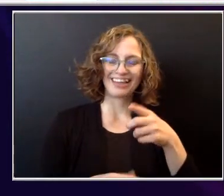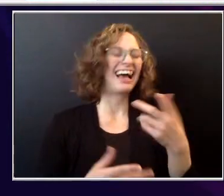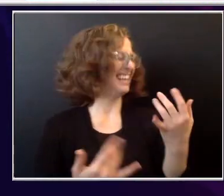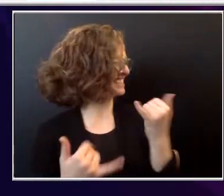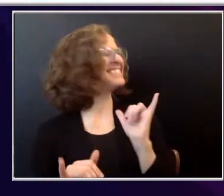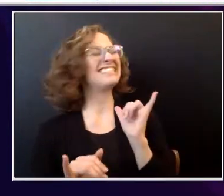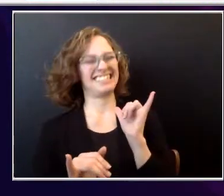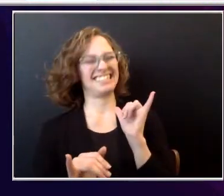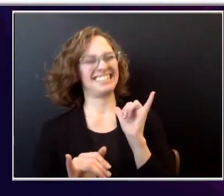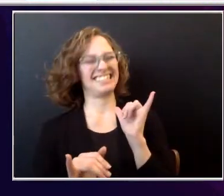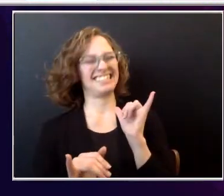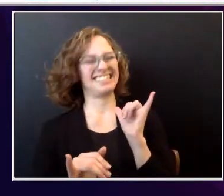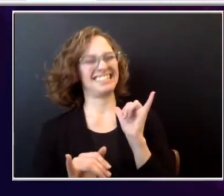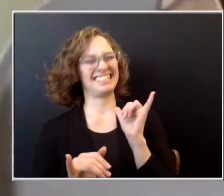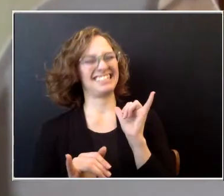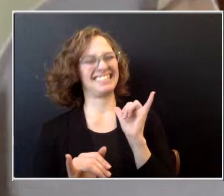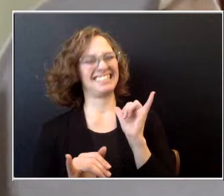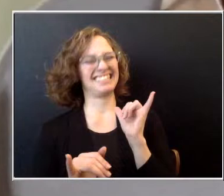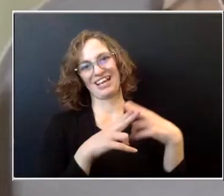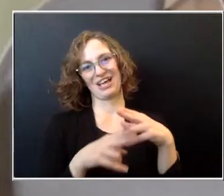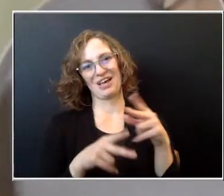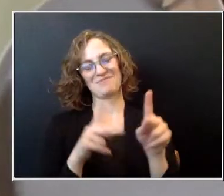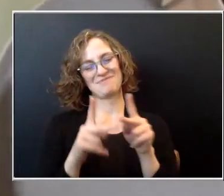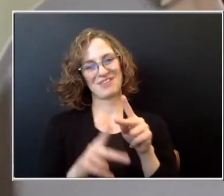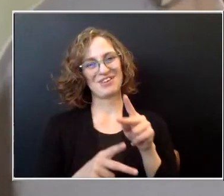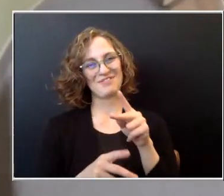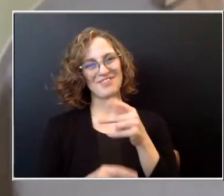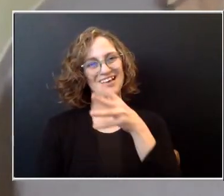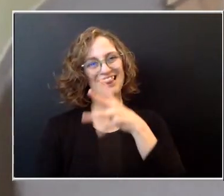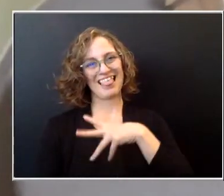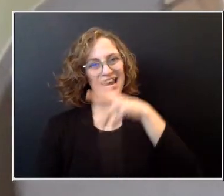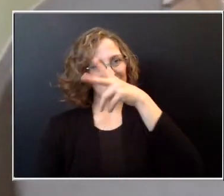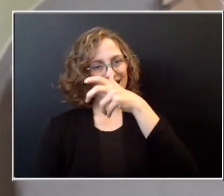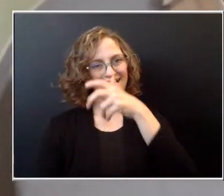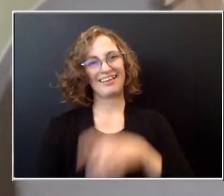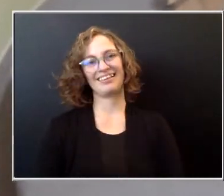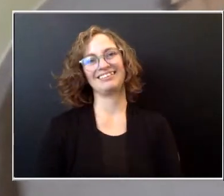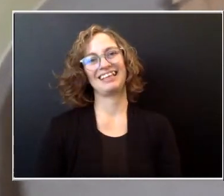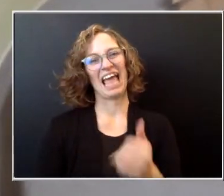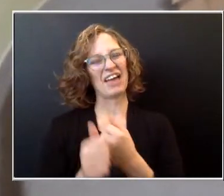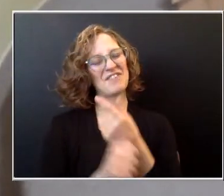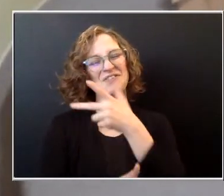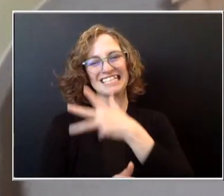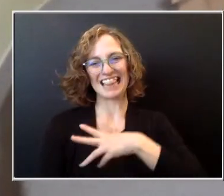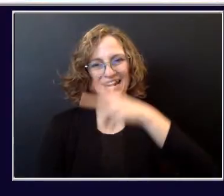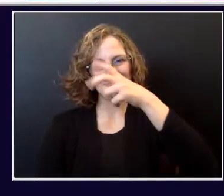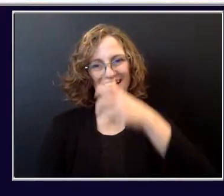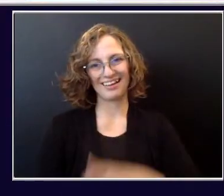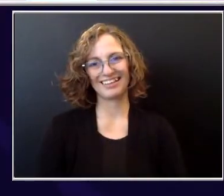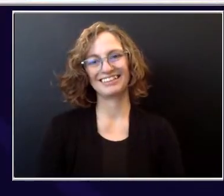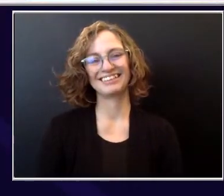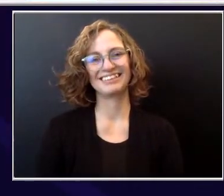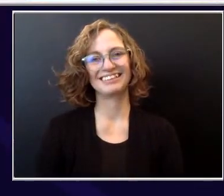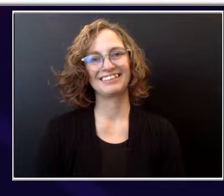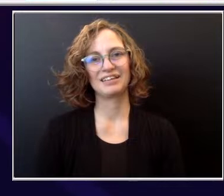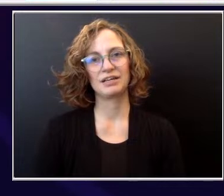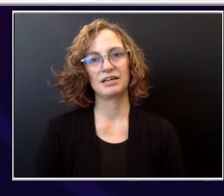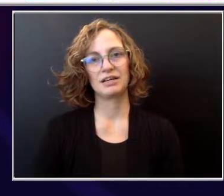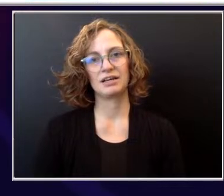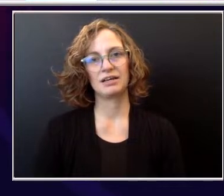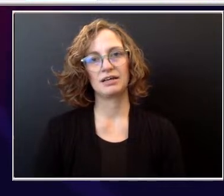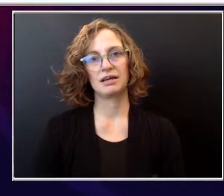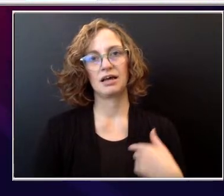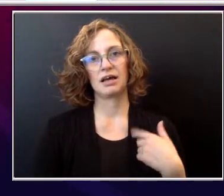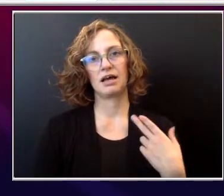term. Ladybug. Everybody's a ladybug. When I called the residents, he